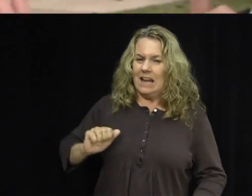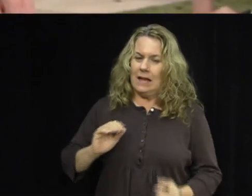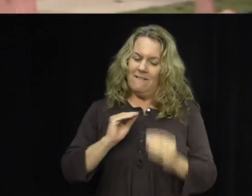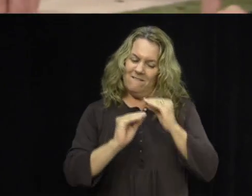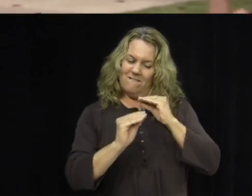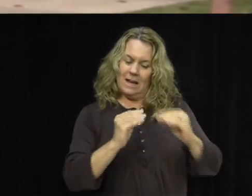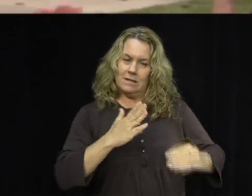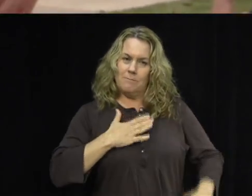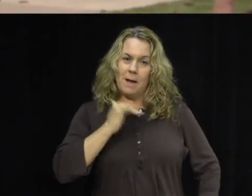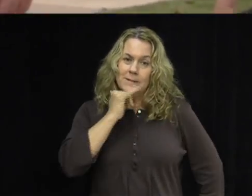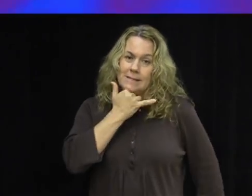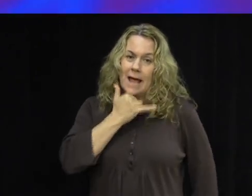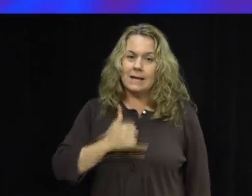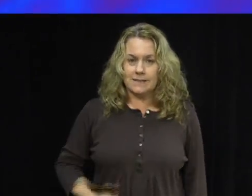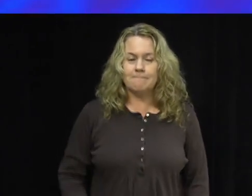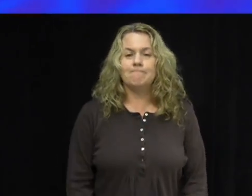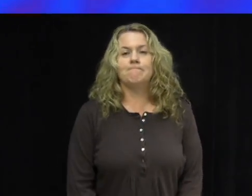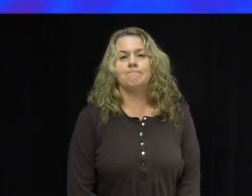could fix my mistakes.